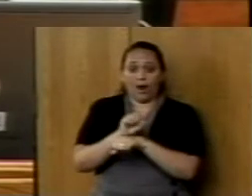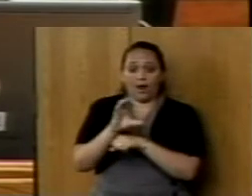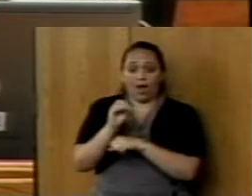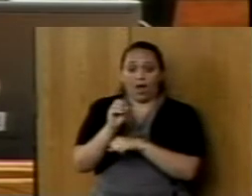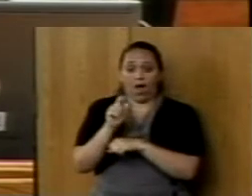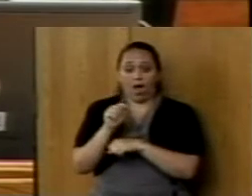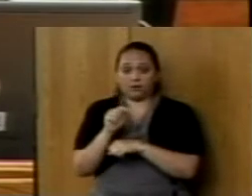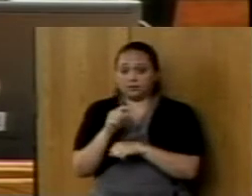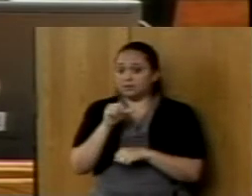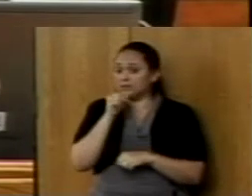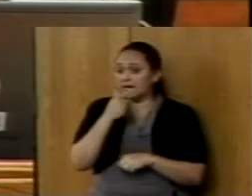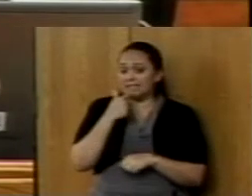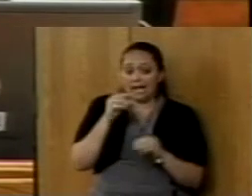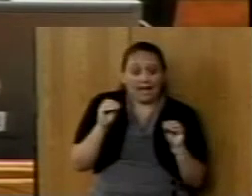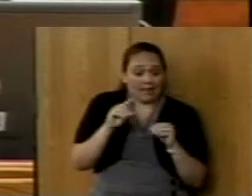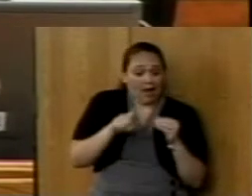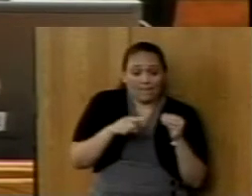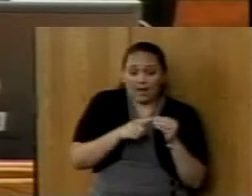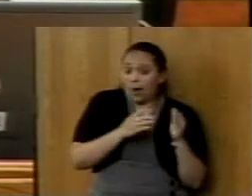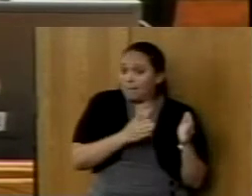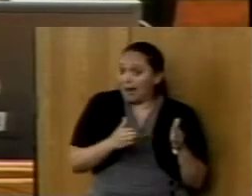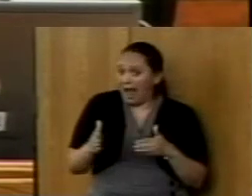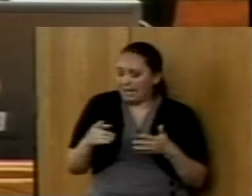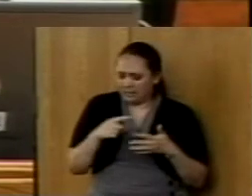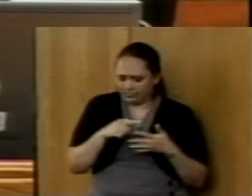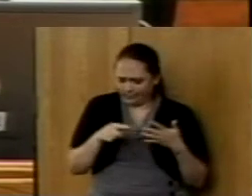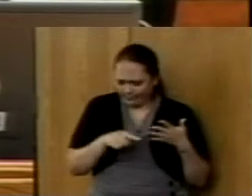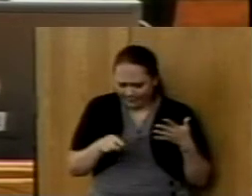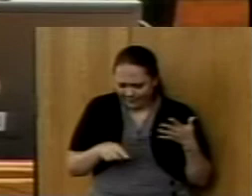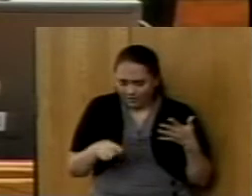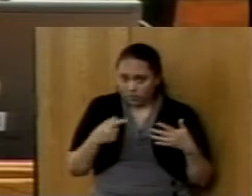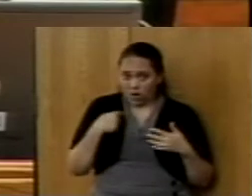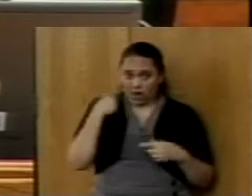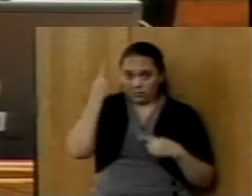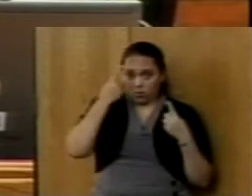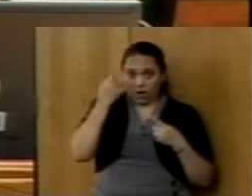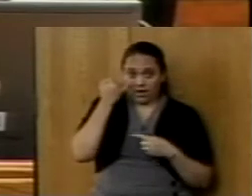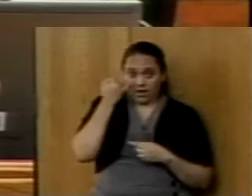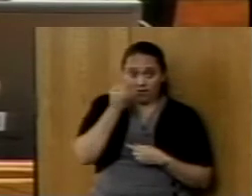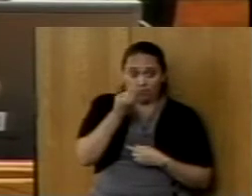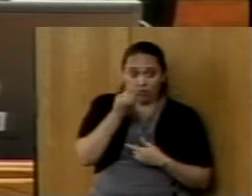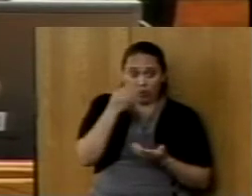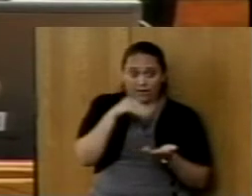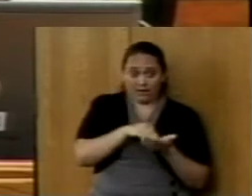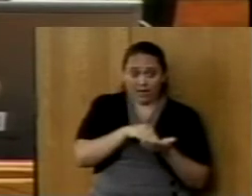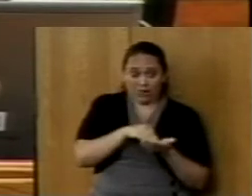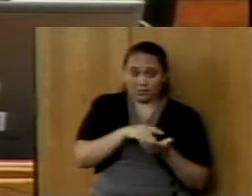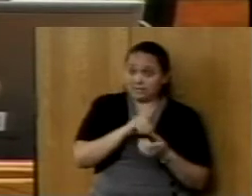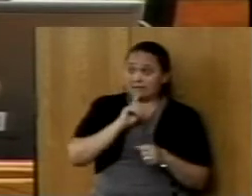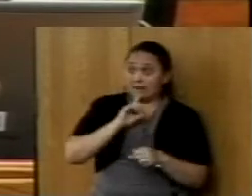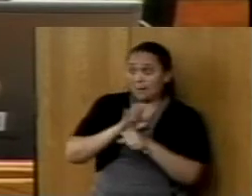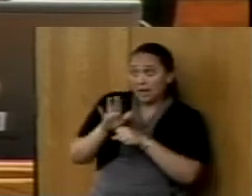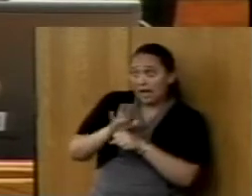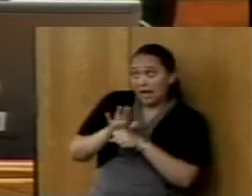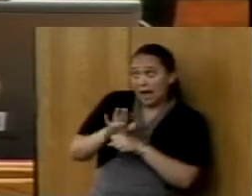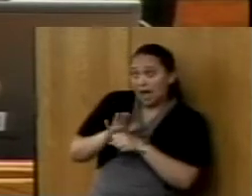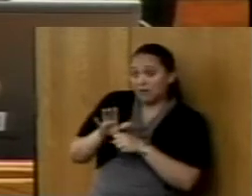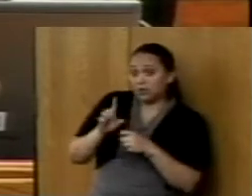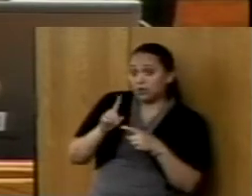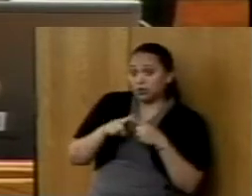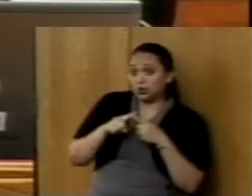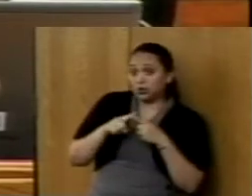doesn't say anything about planning, so I'm just wondering whether this $14,000 is going to be enough to pilot the